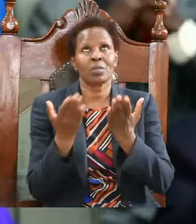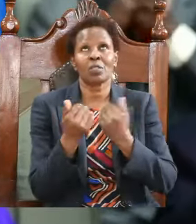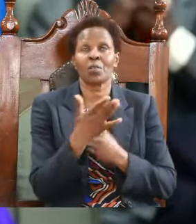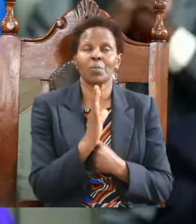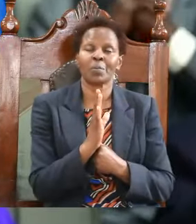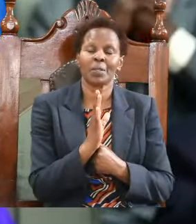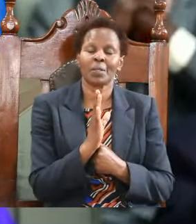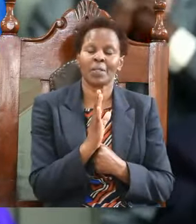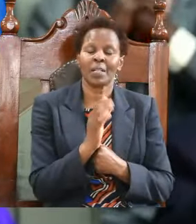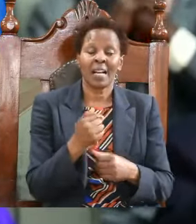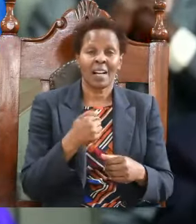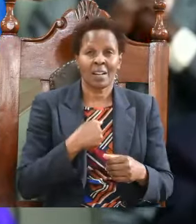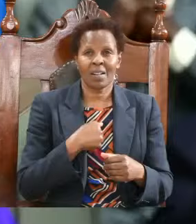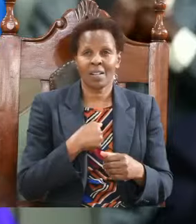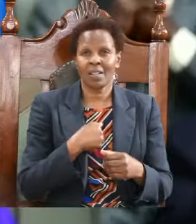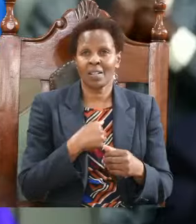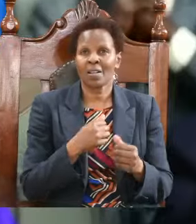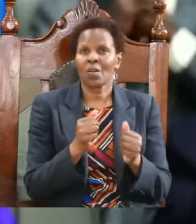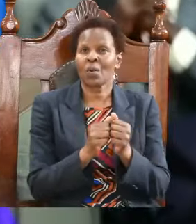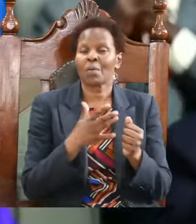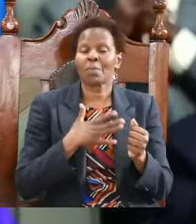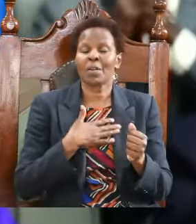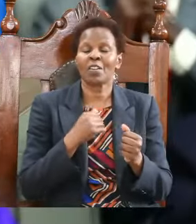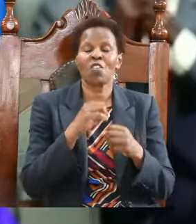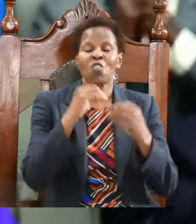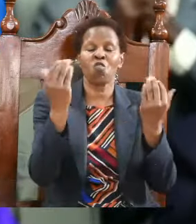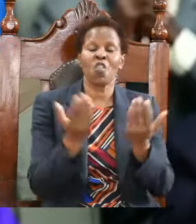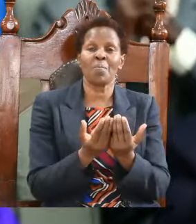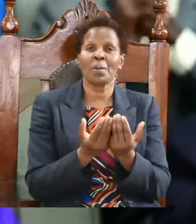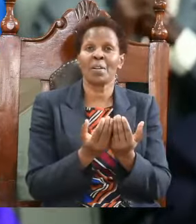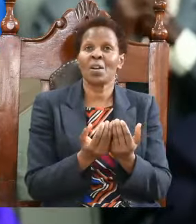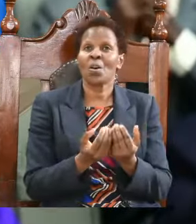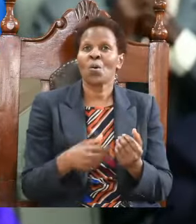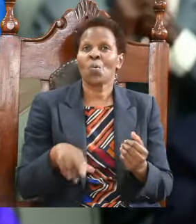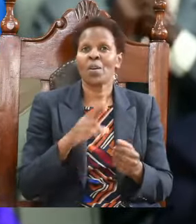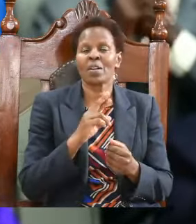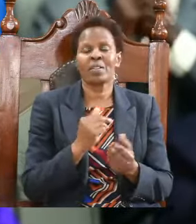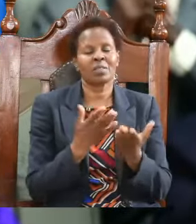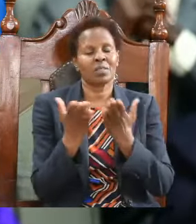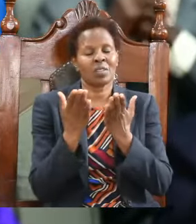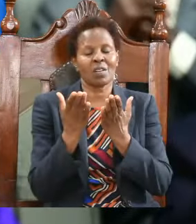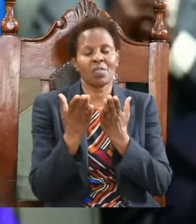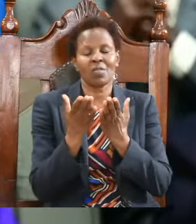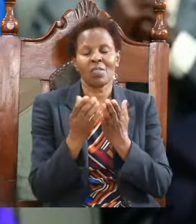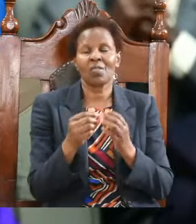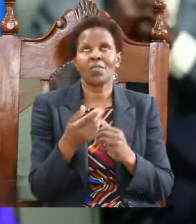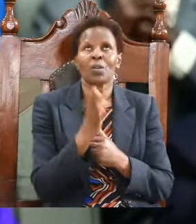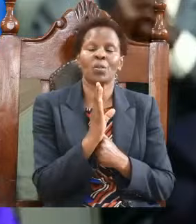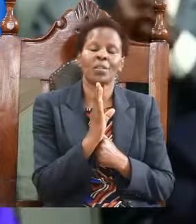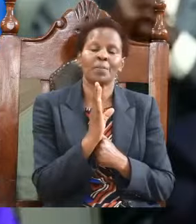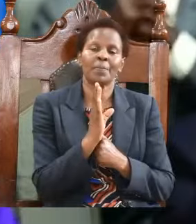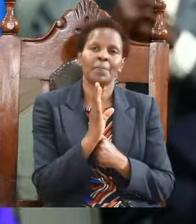Lord. I and my, and he says, we are going to serve the Lord.